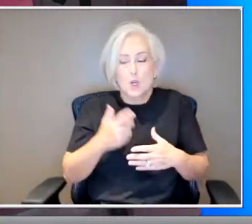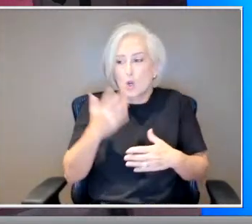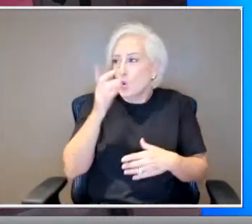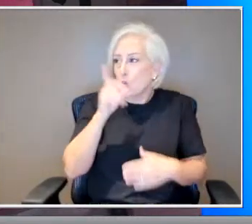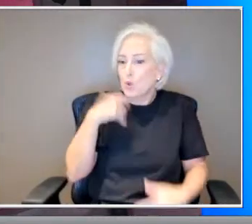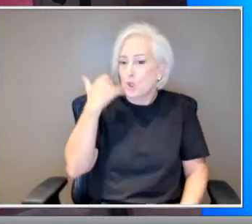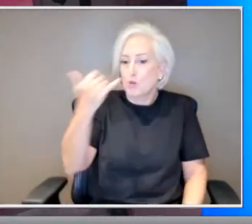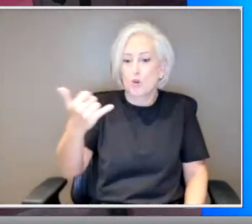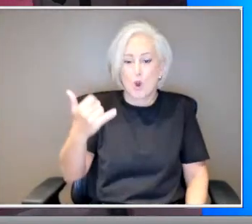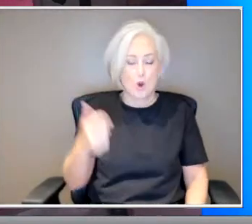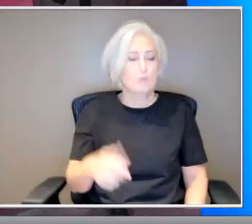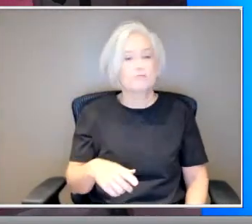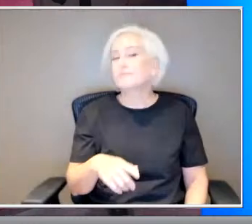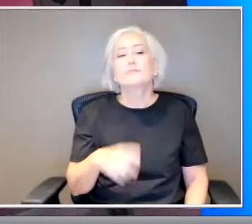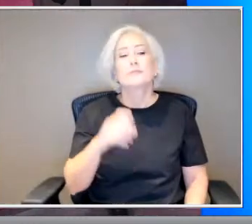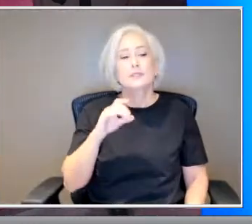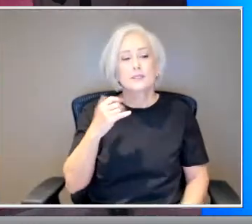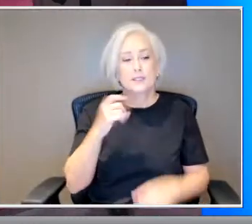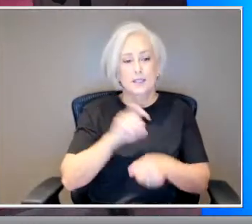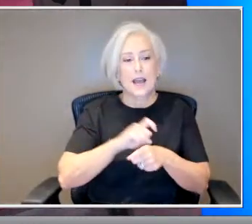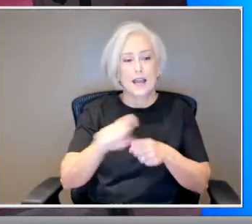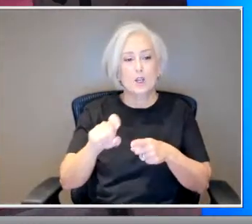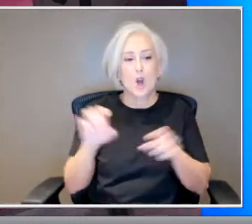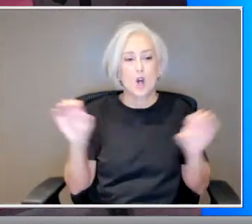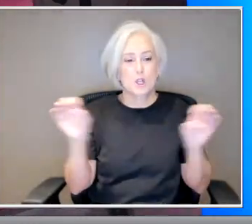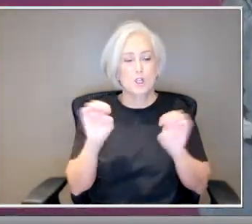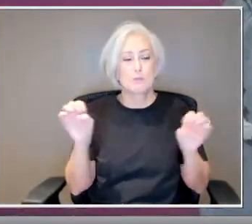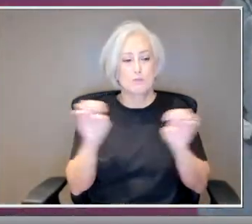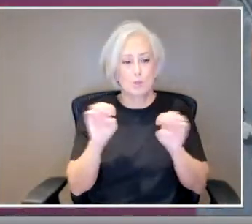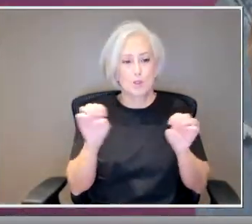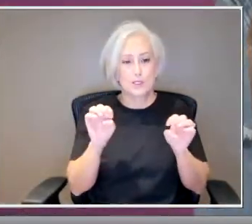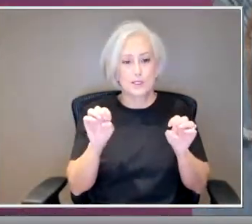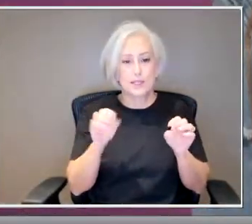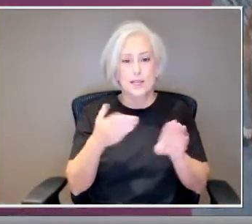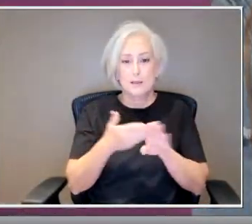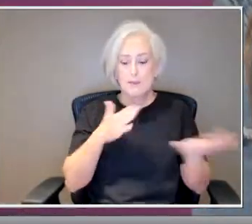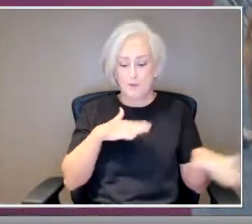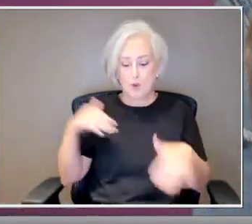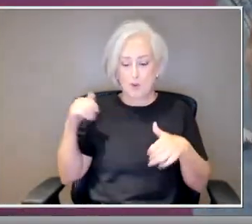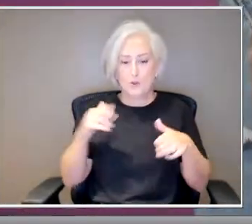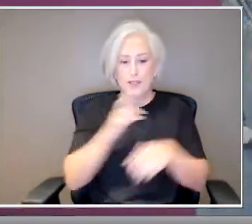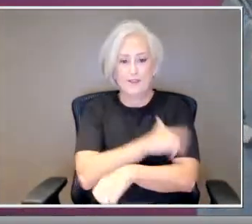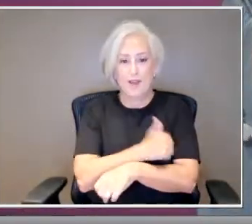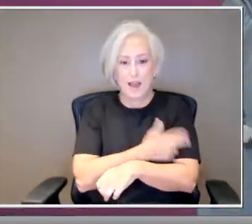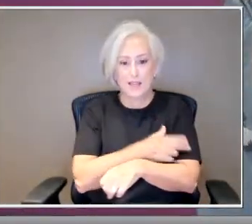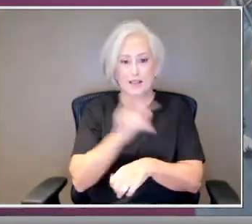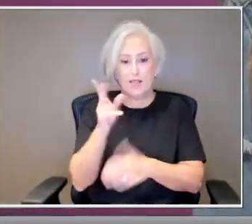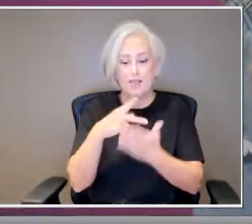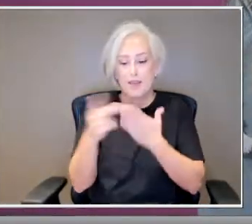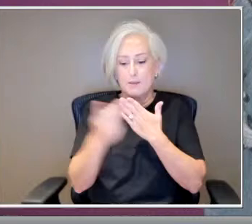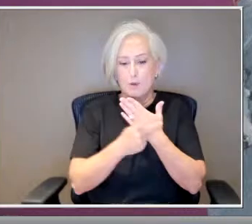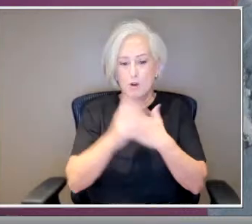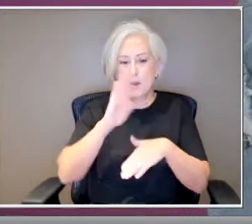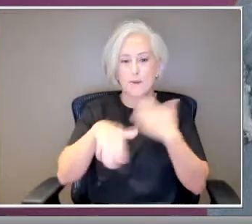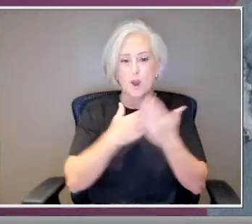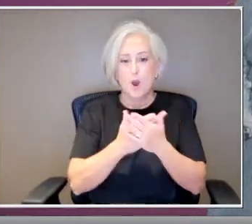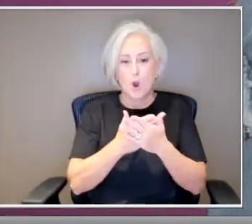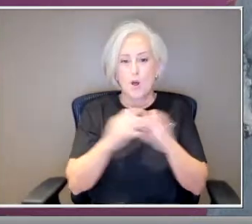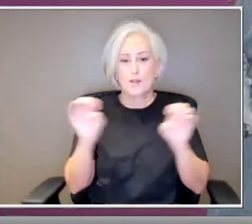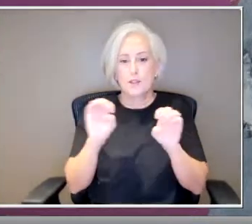an emergency LVAD line. They actually, before you leave the hospital, they program all emergency numbers in your